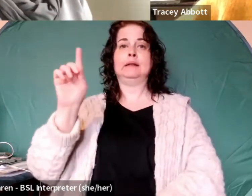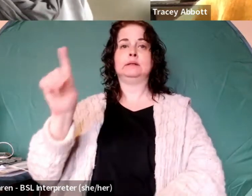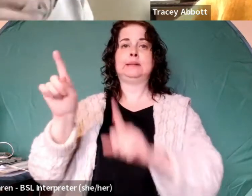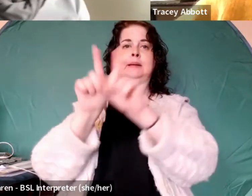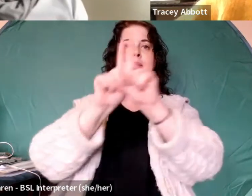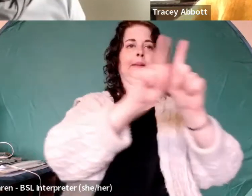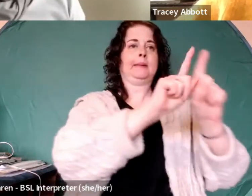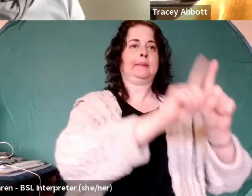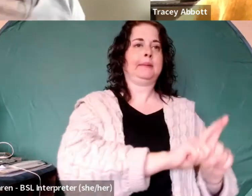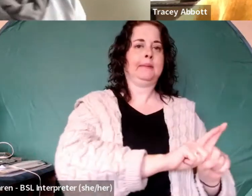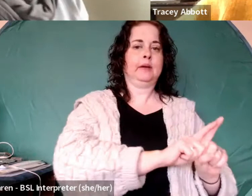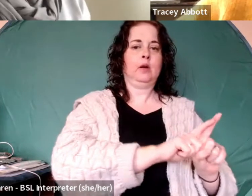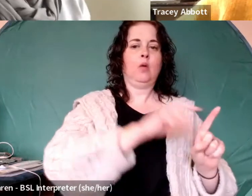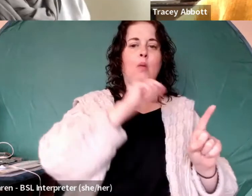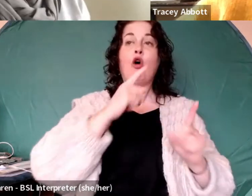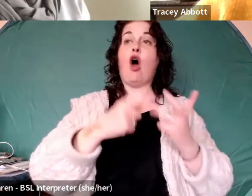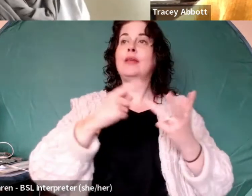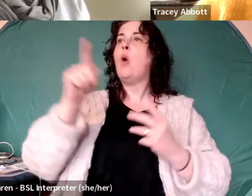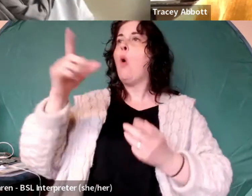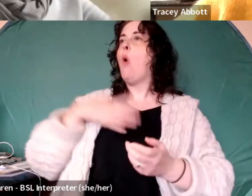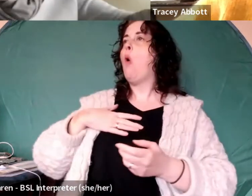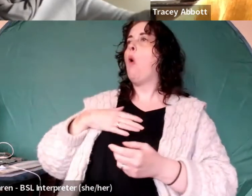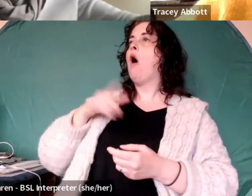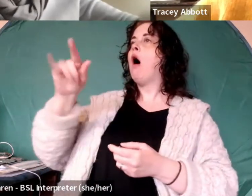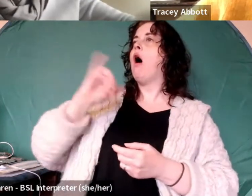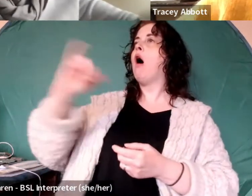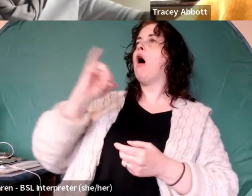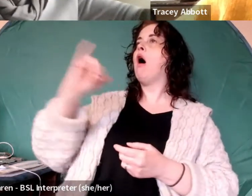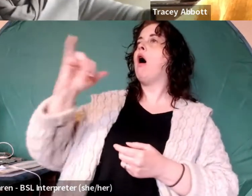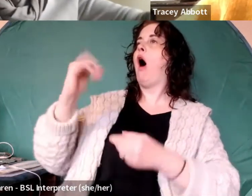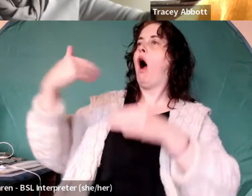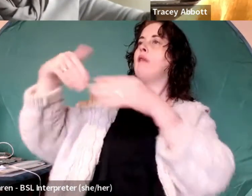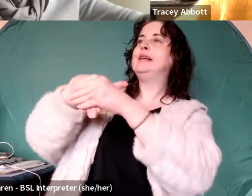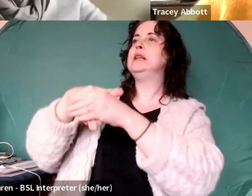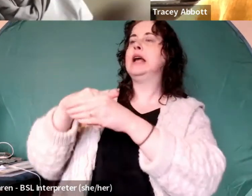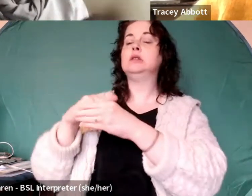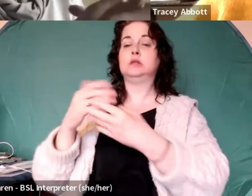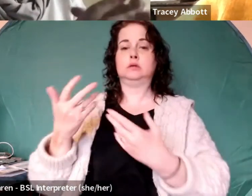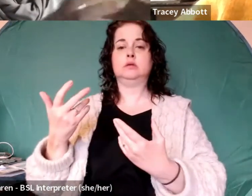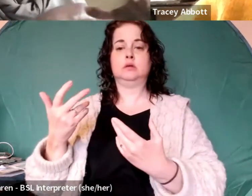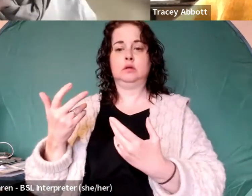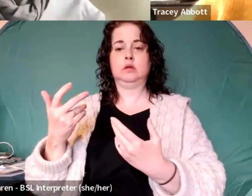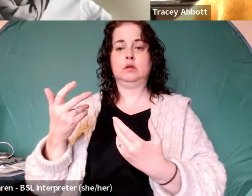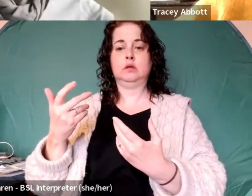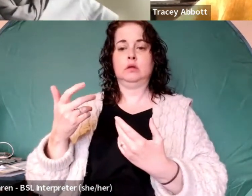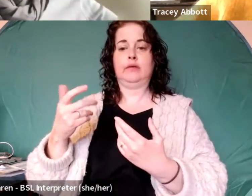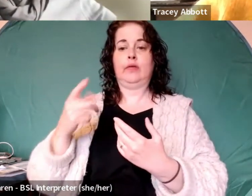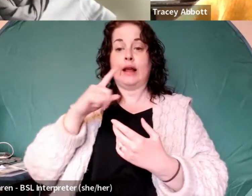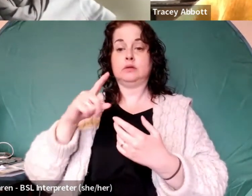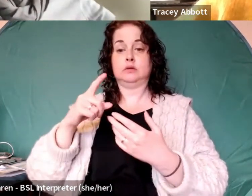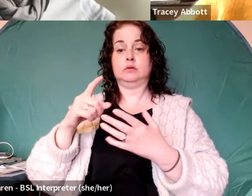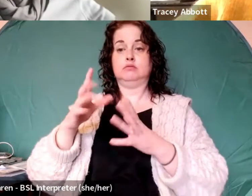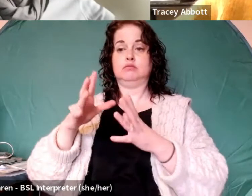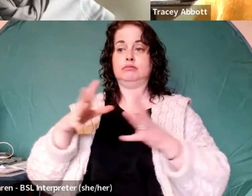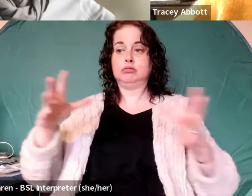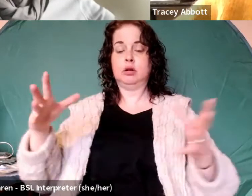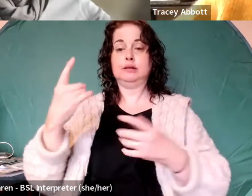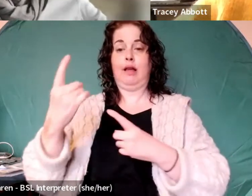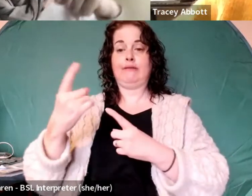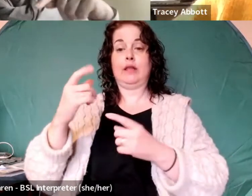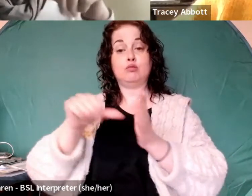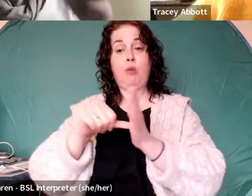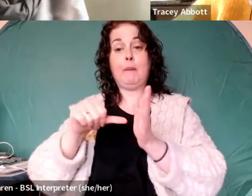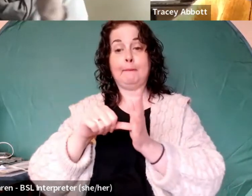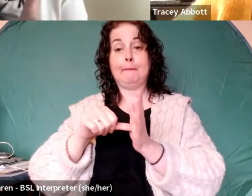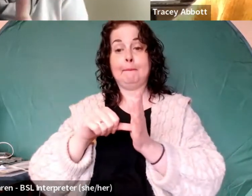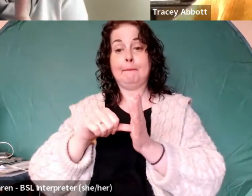be, it's going to attract other people that look like that, because they think, oh, I'll fit in there because I'm like them. And then it just perpetuates itself. And that's the problem, isn't it?